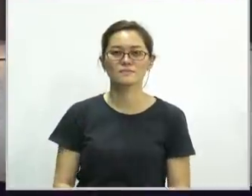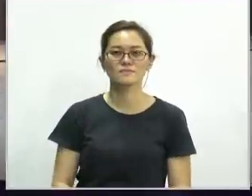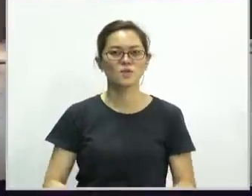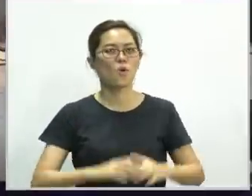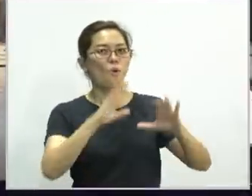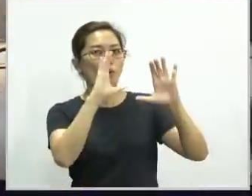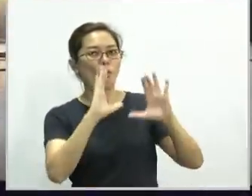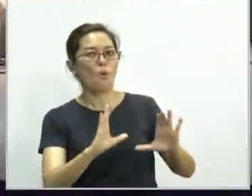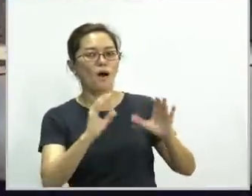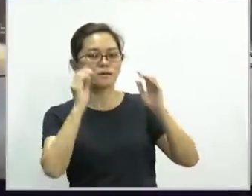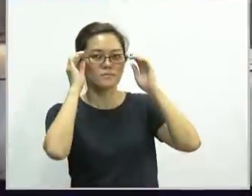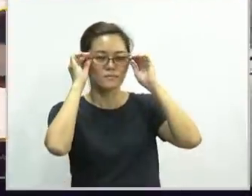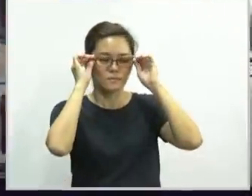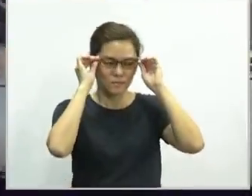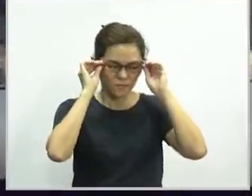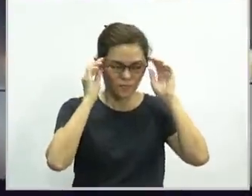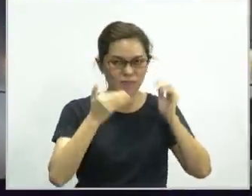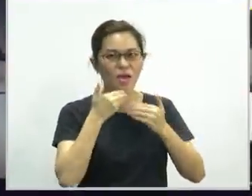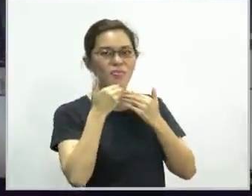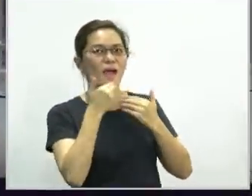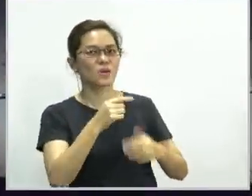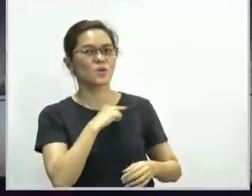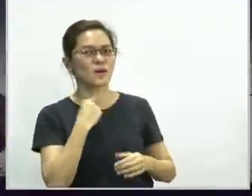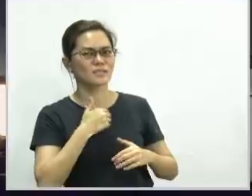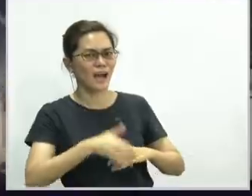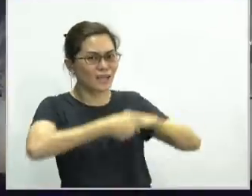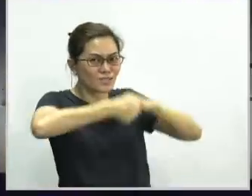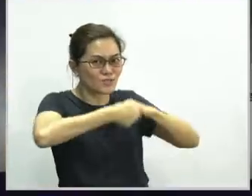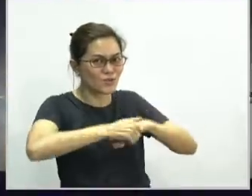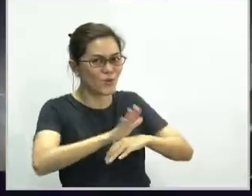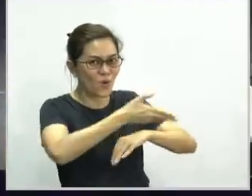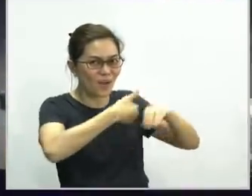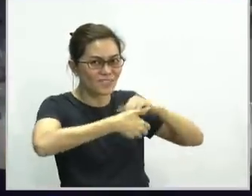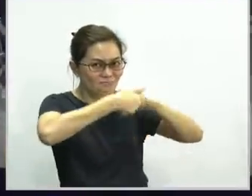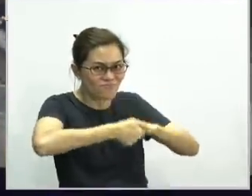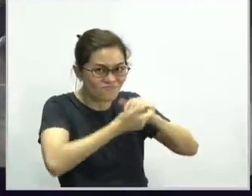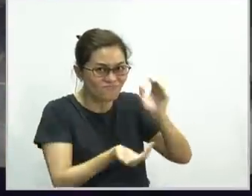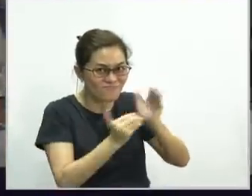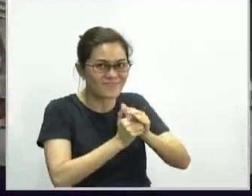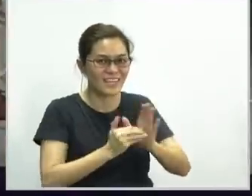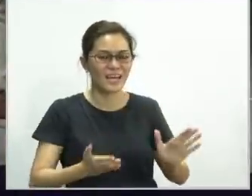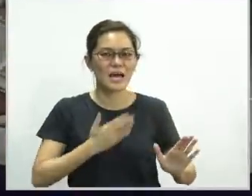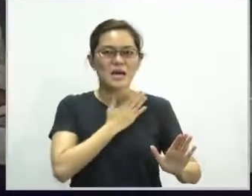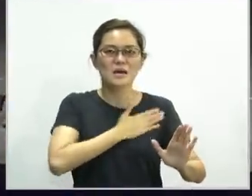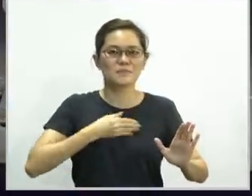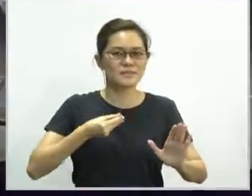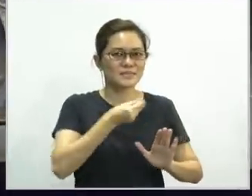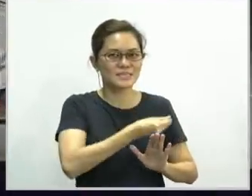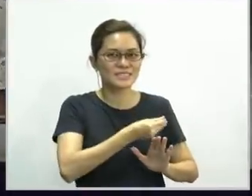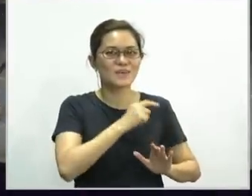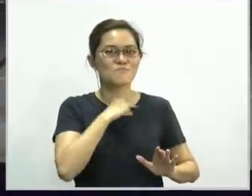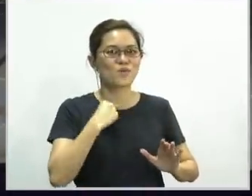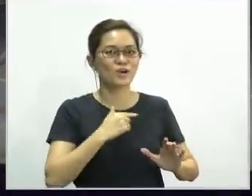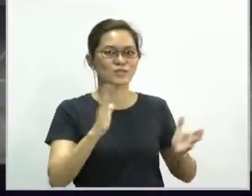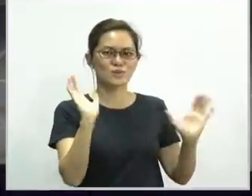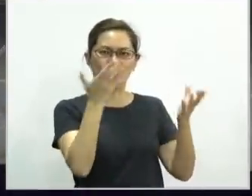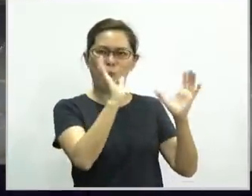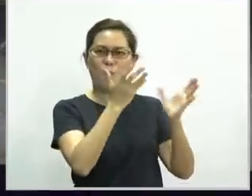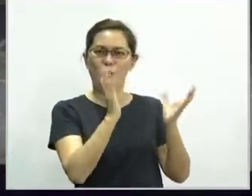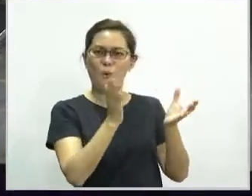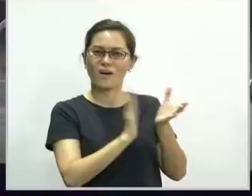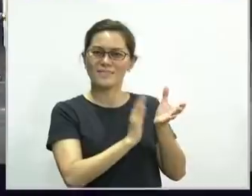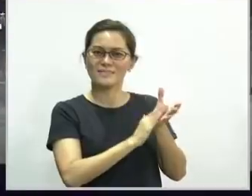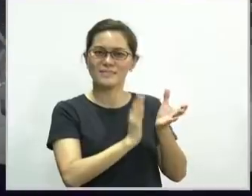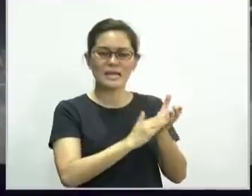Wow. Thank you, Pastor. Can I shake your hand again? Please give Pastor a big round of applause. Thank